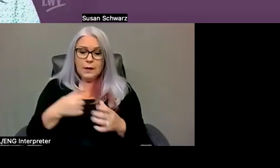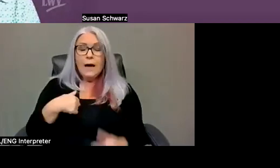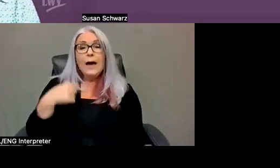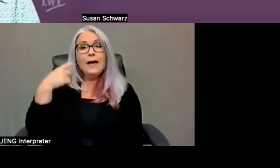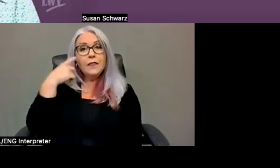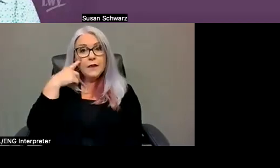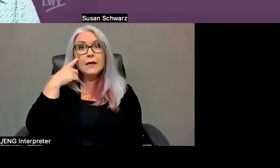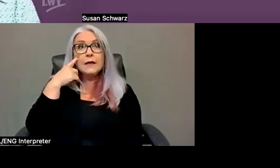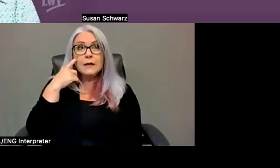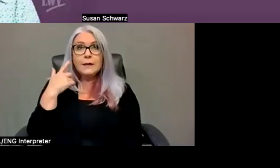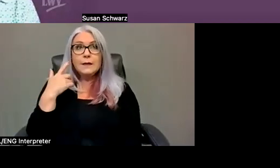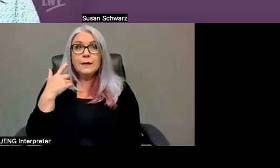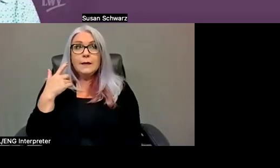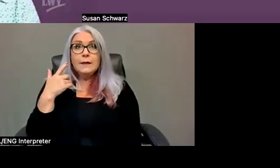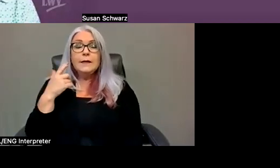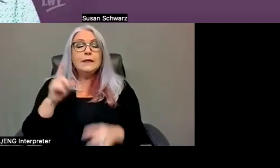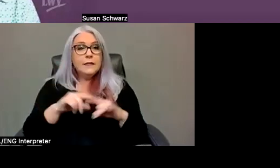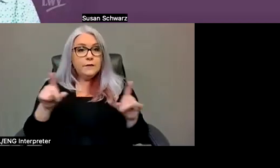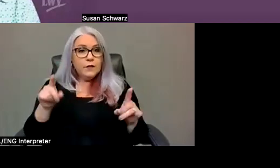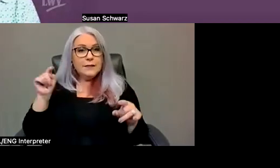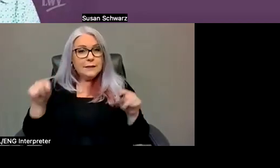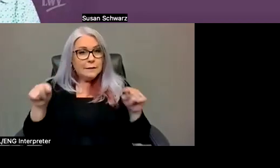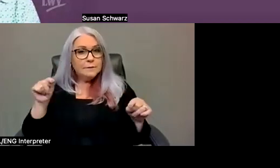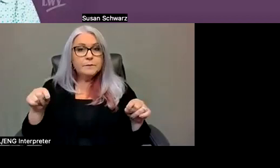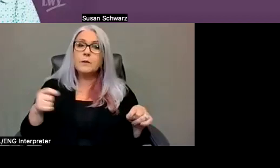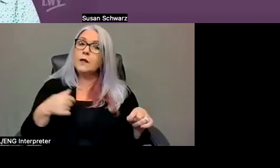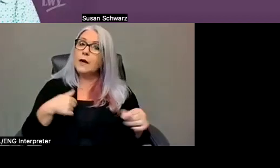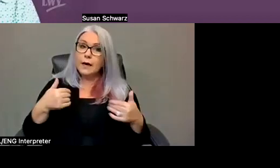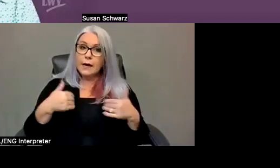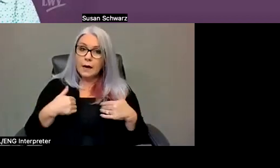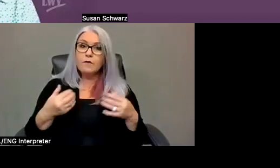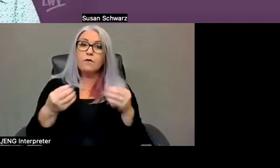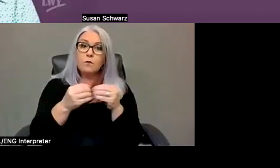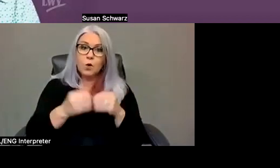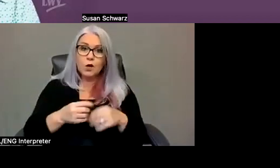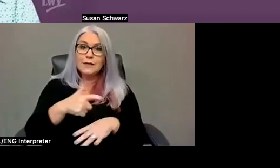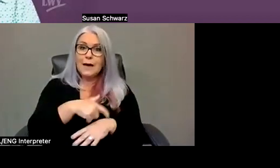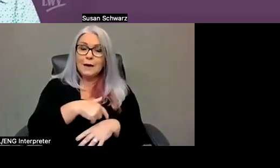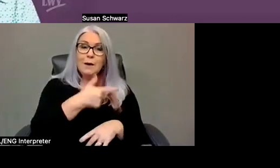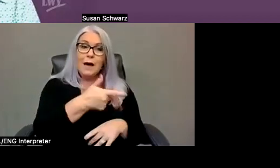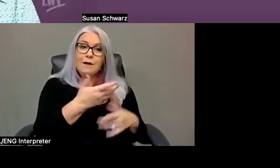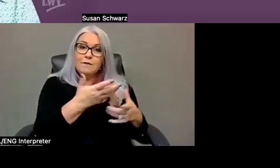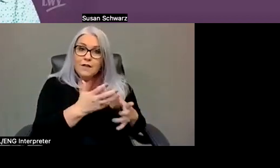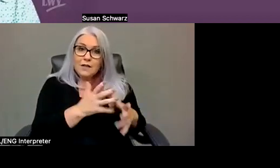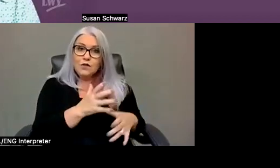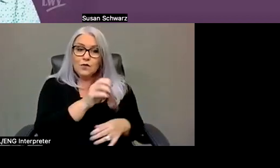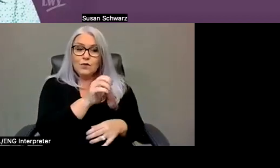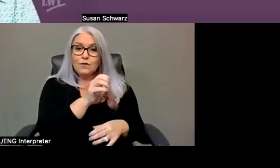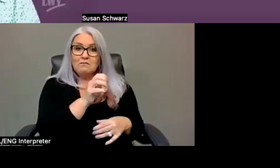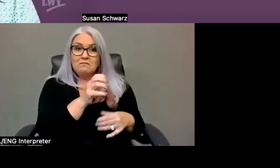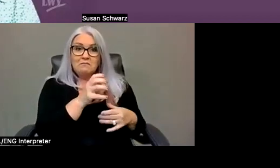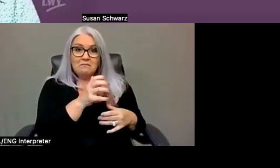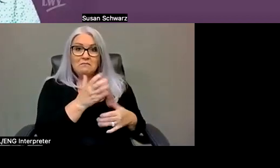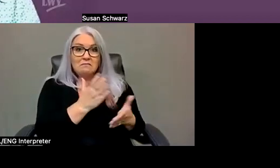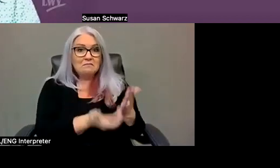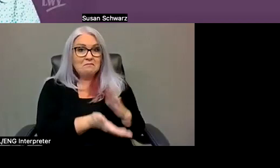would be that I have more time and I've done the administrator job, and I would be in the office